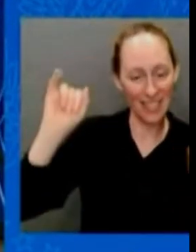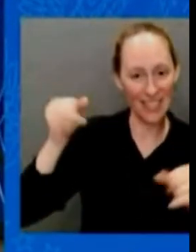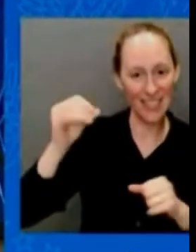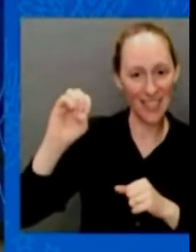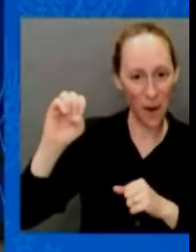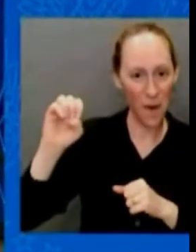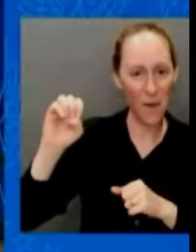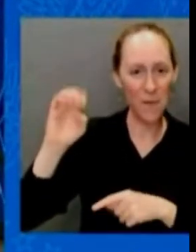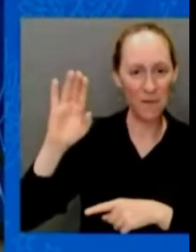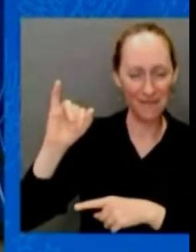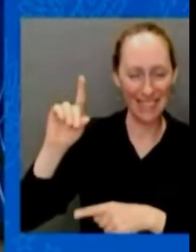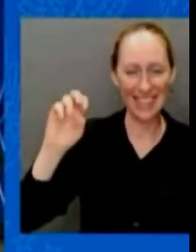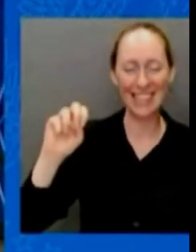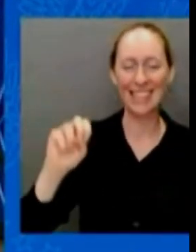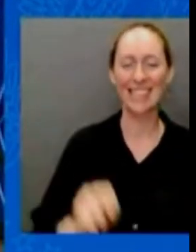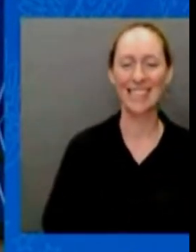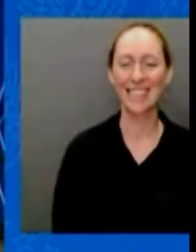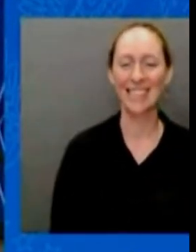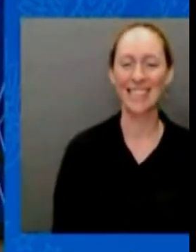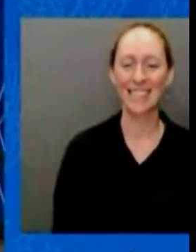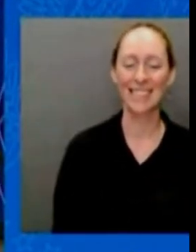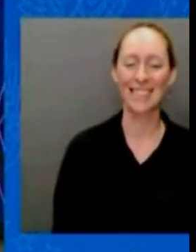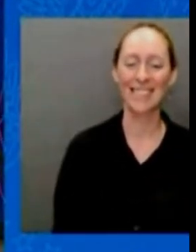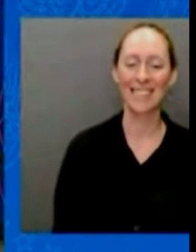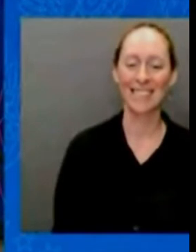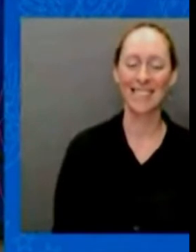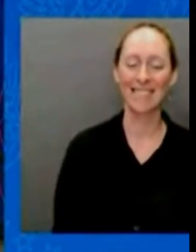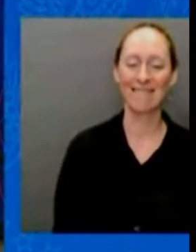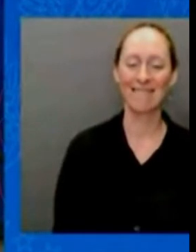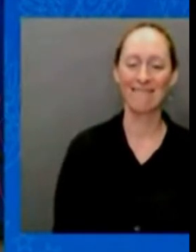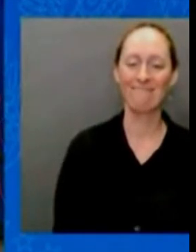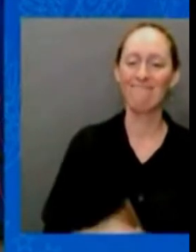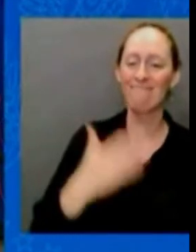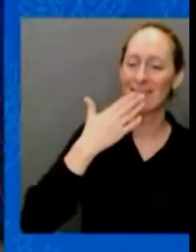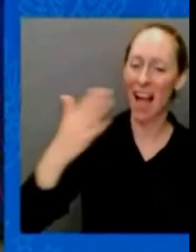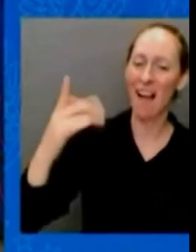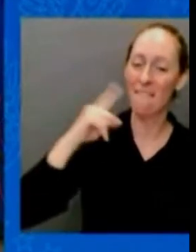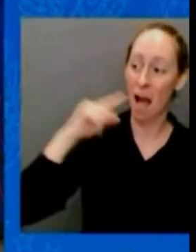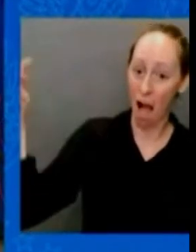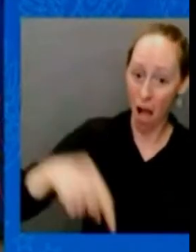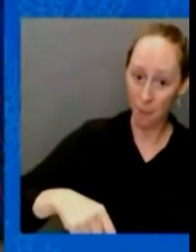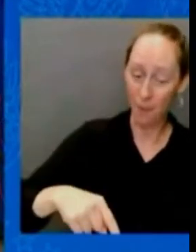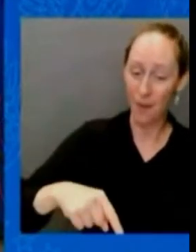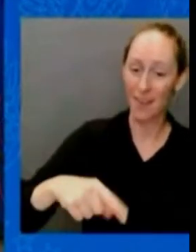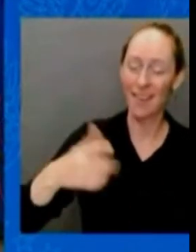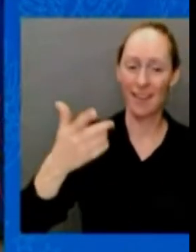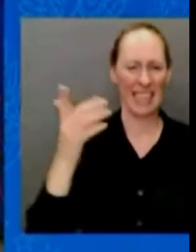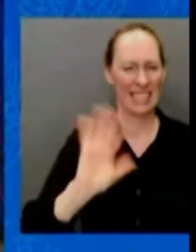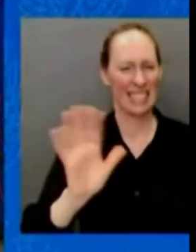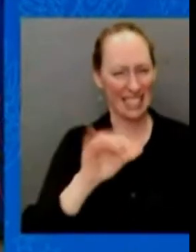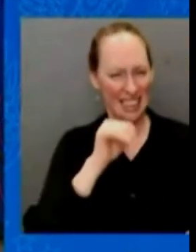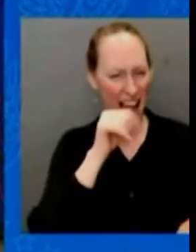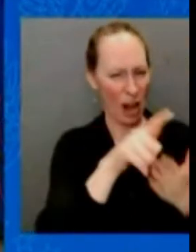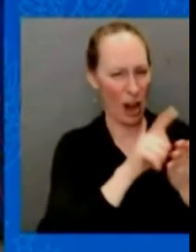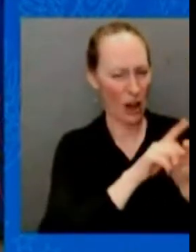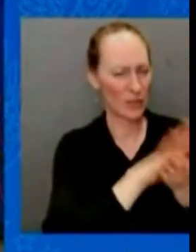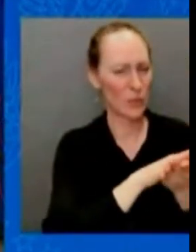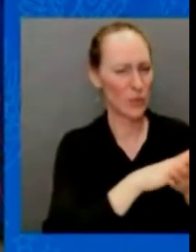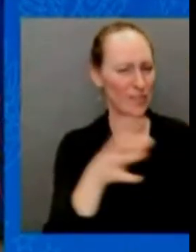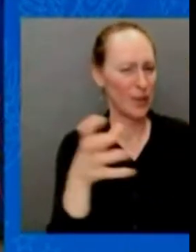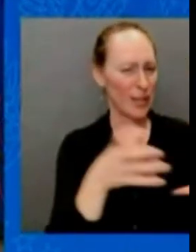for coming to town, not for a law school reunion, but a reunion of upstate with the glorious past of its manufacturing